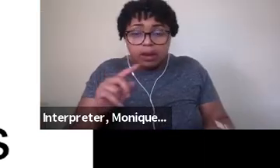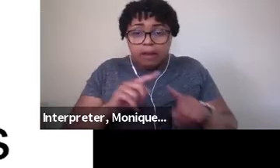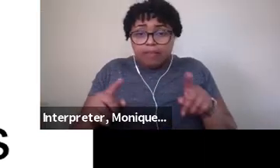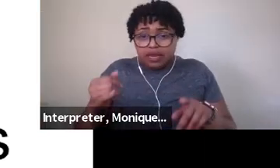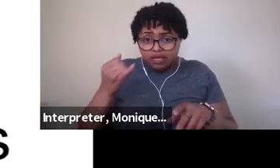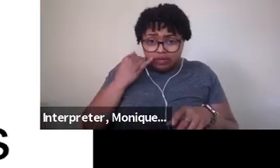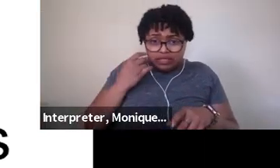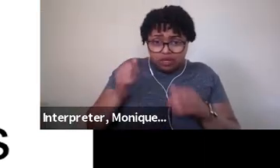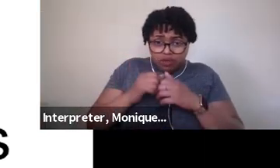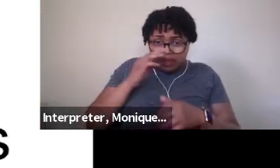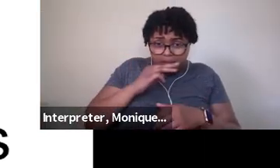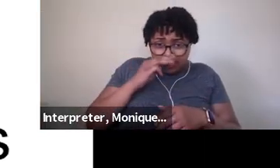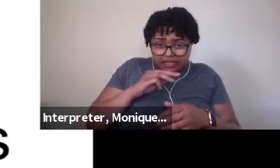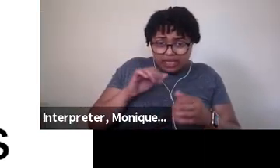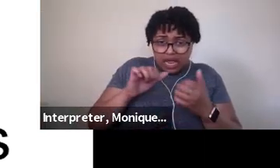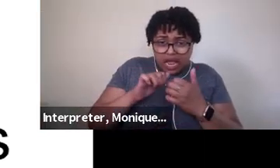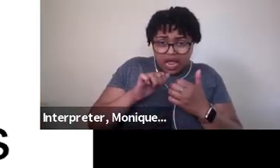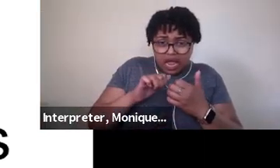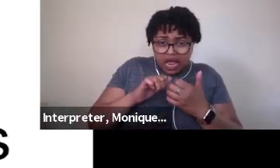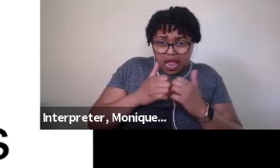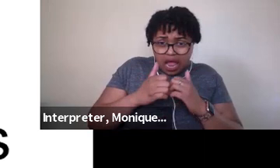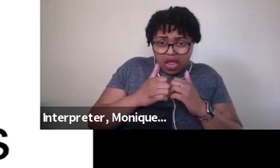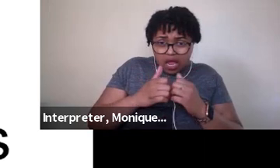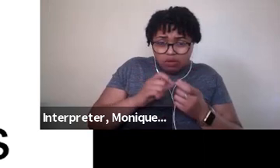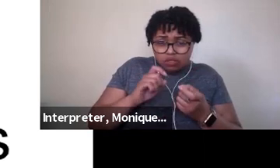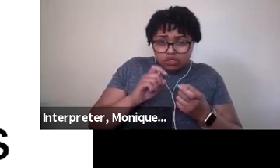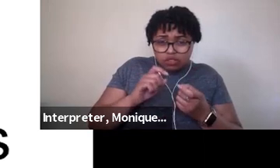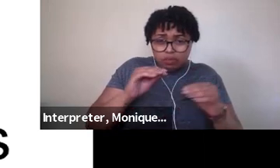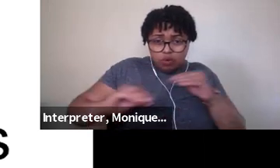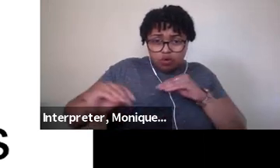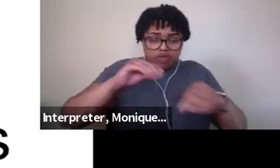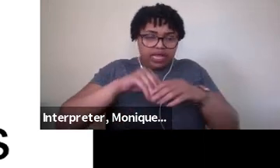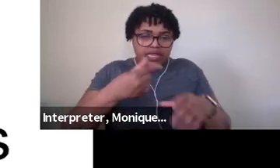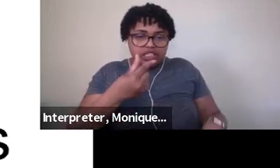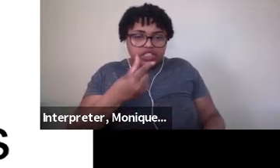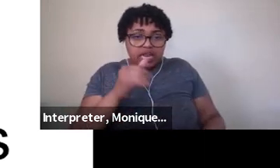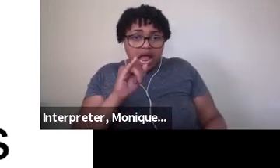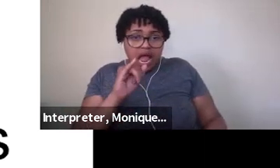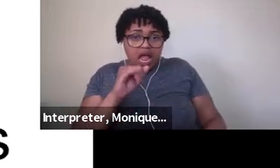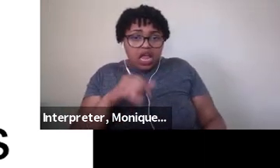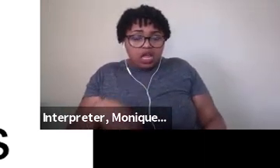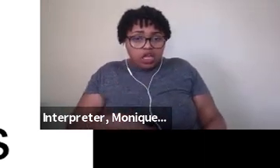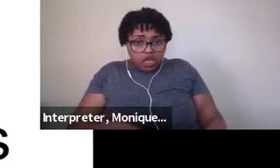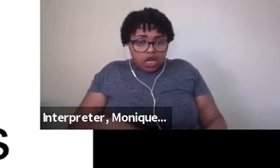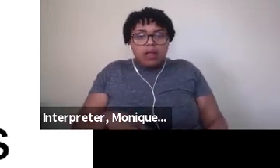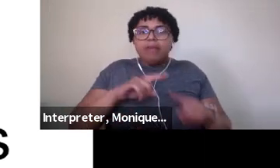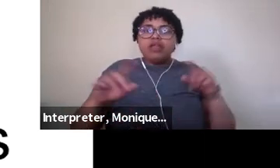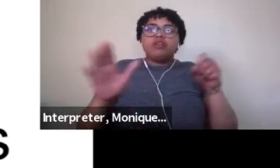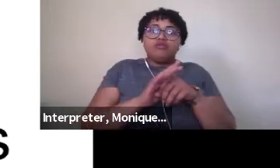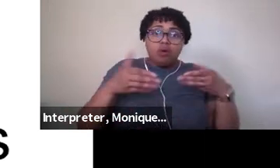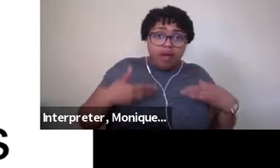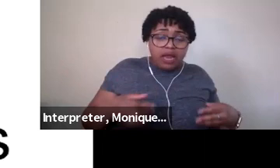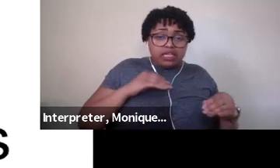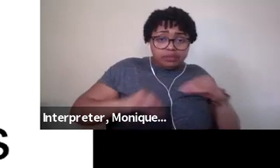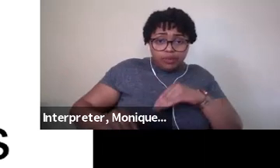the circulating blood, not just necessarily in the GI tract, but in the entire mouse's body, we also see some really some interesting